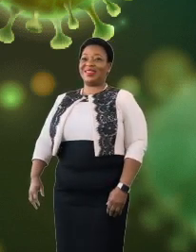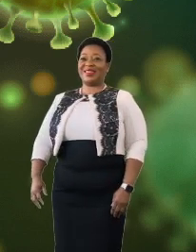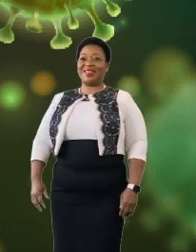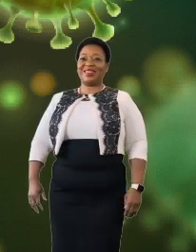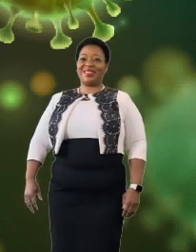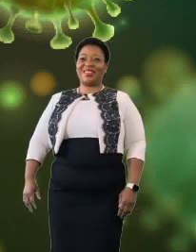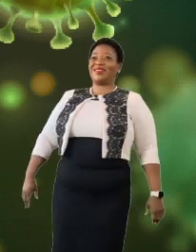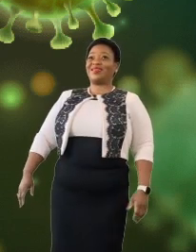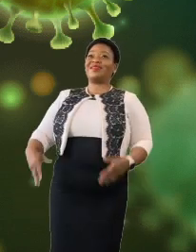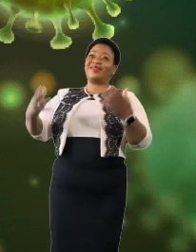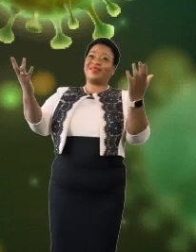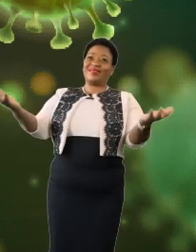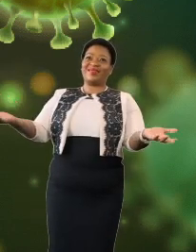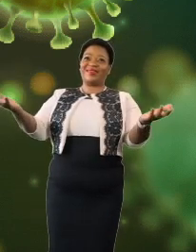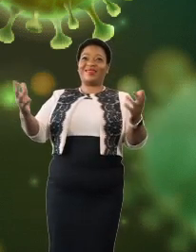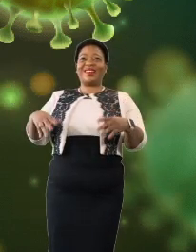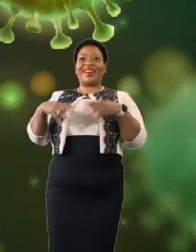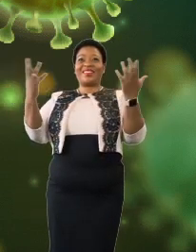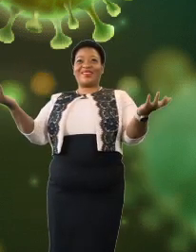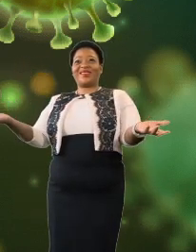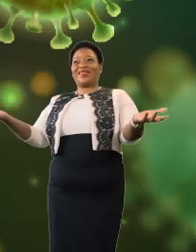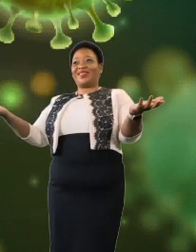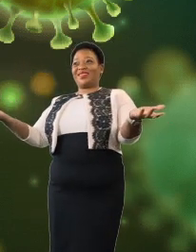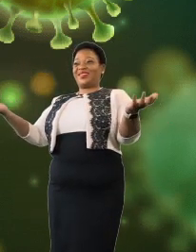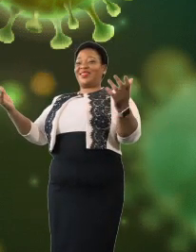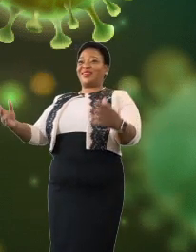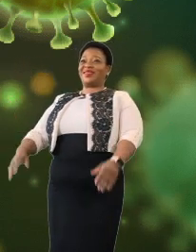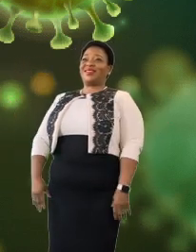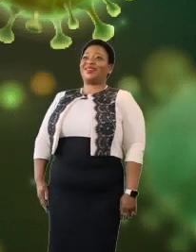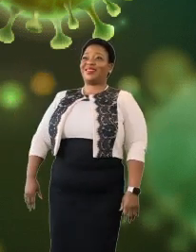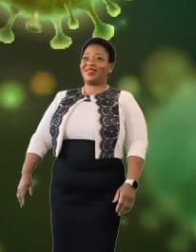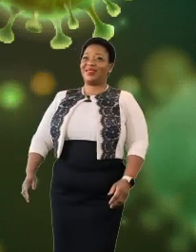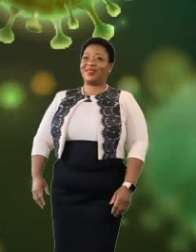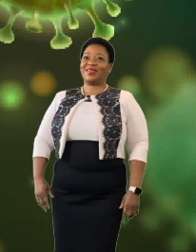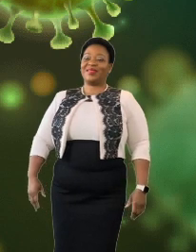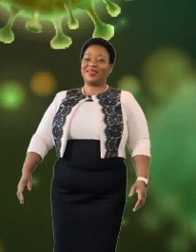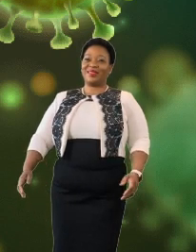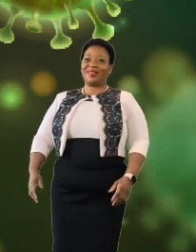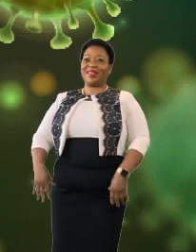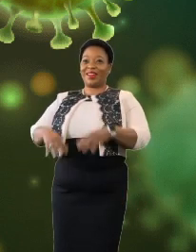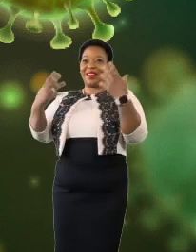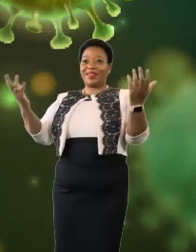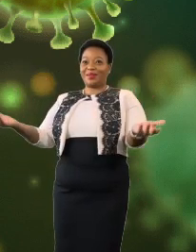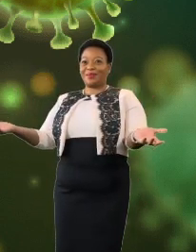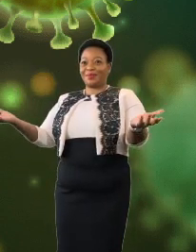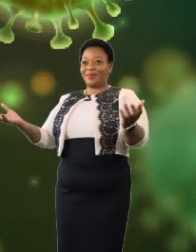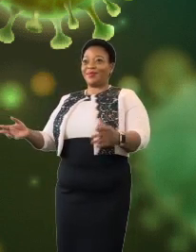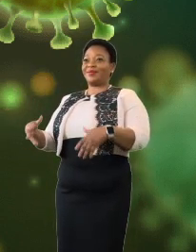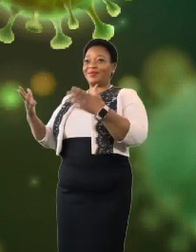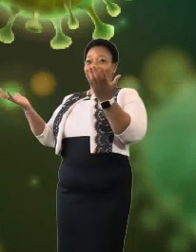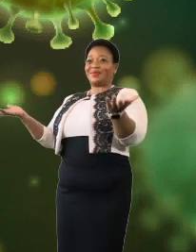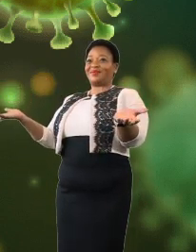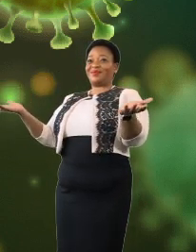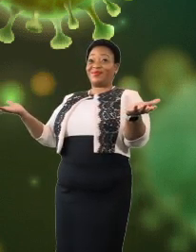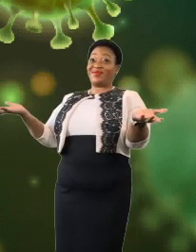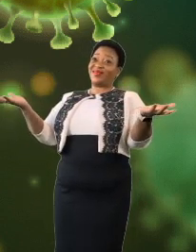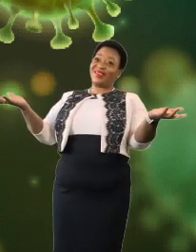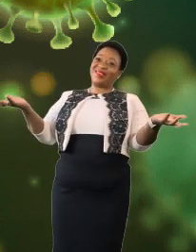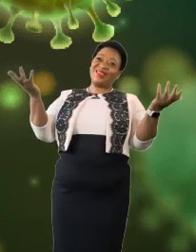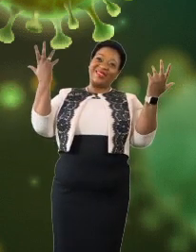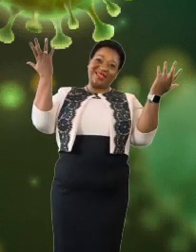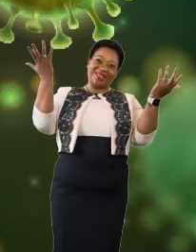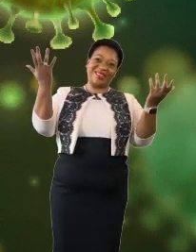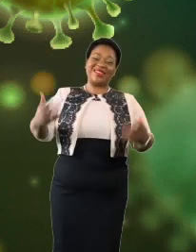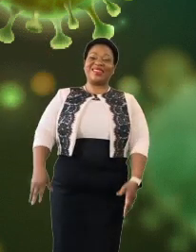supporting a clean or PFMA clean governance process, we're going to have to think